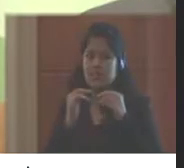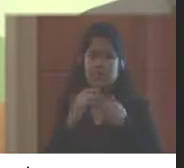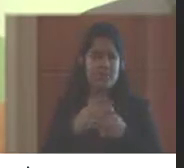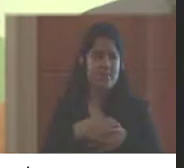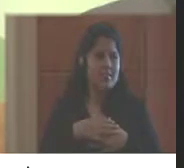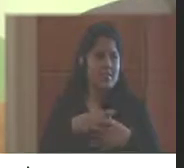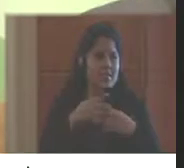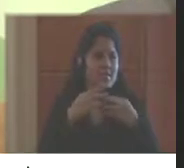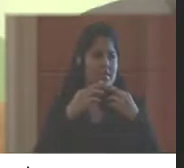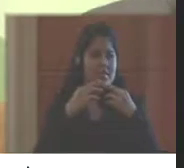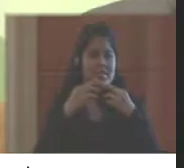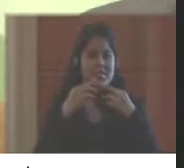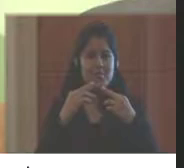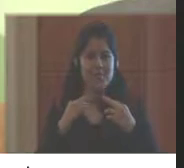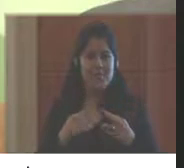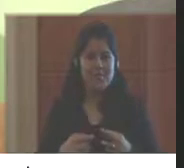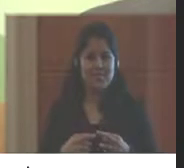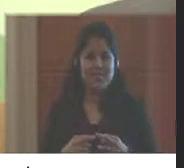answer.